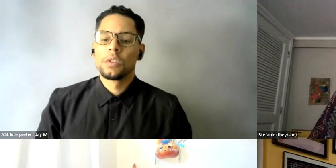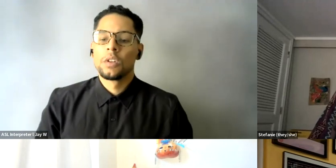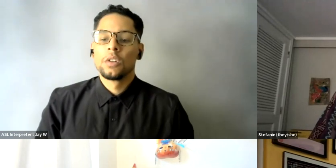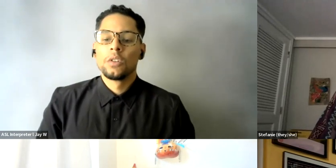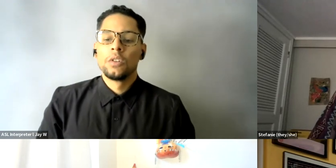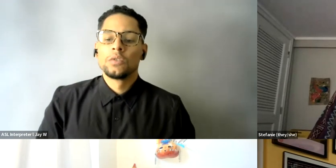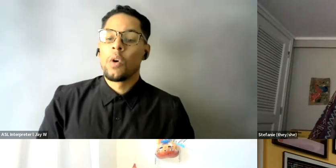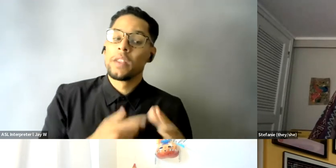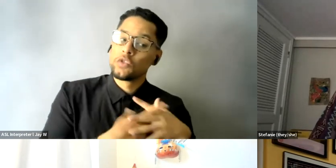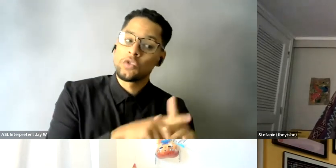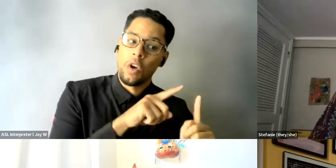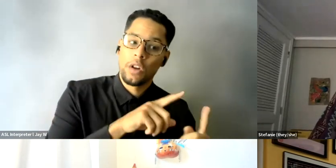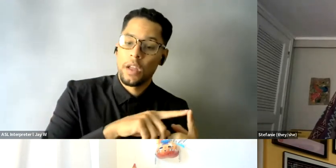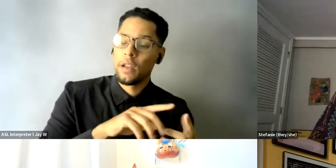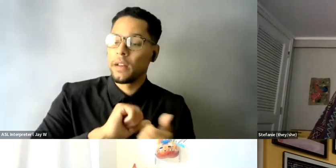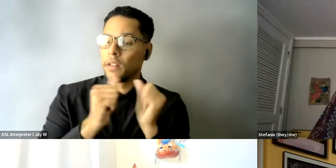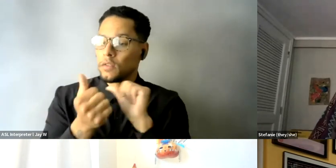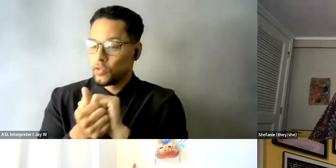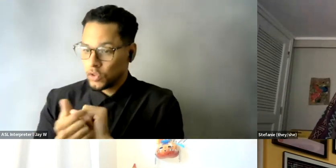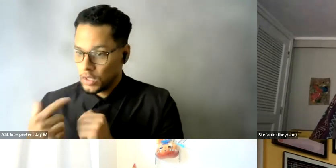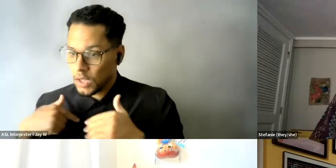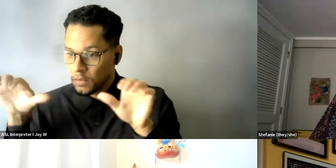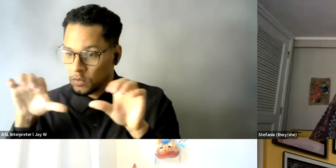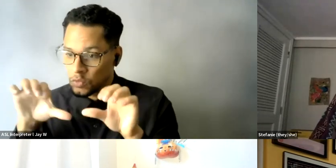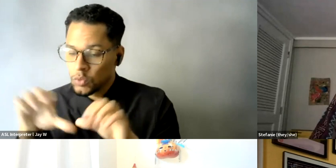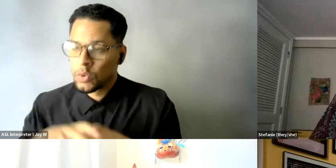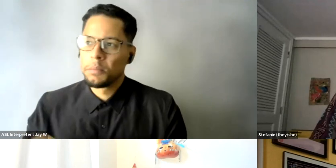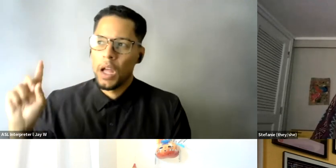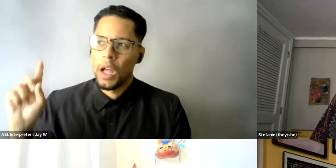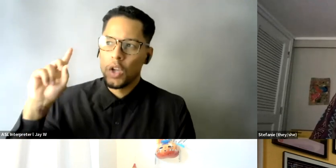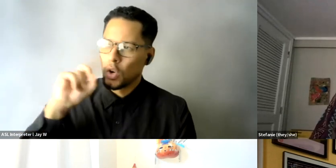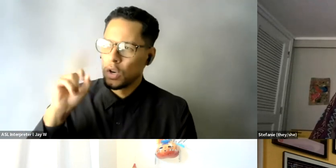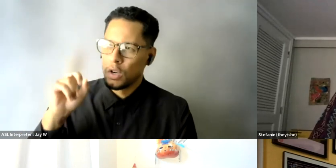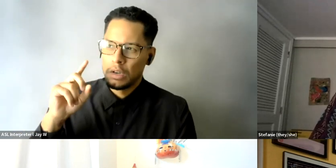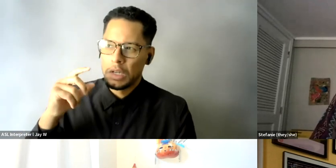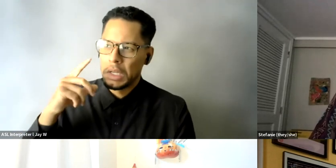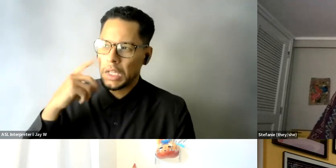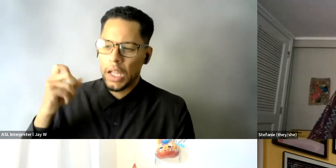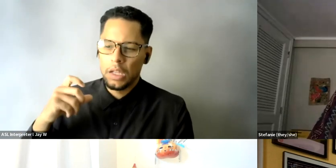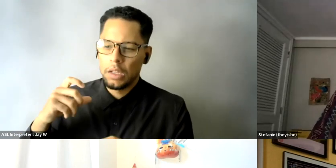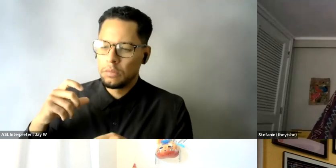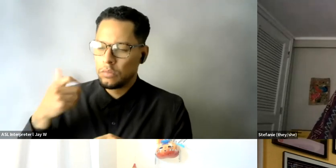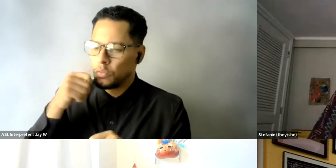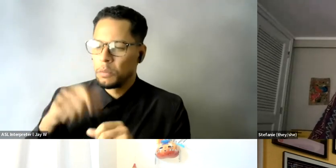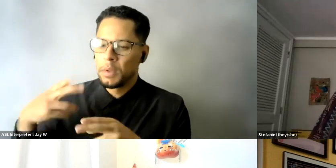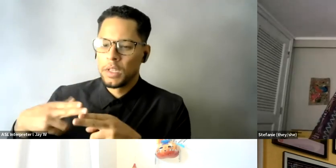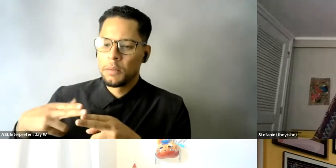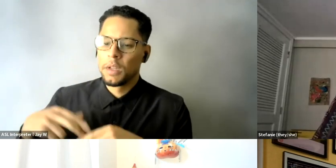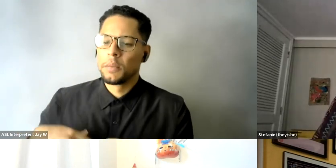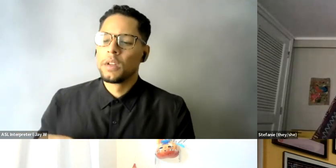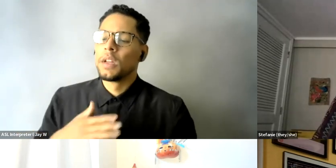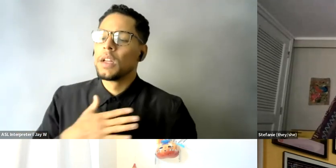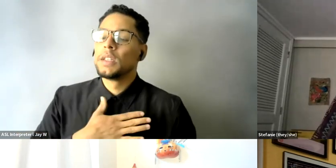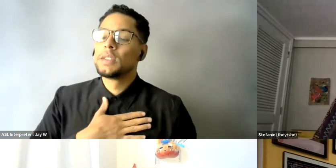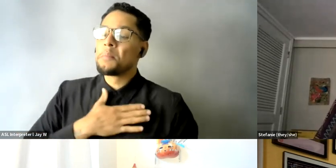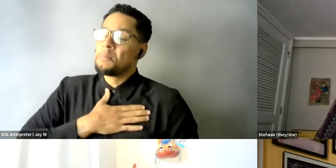been something I've heard, I don't know from who, but this kind of mantra of like cleaning up my corner of the universe,